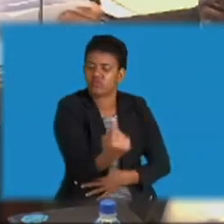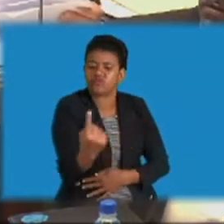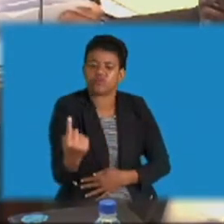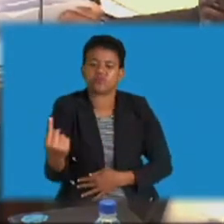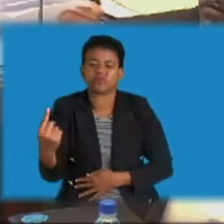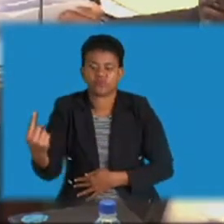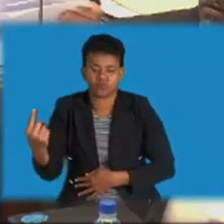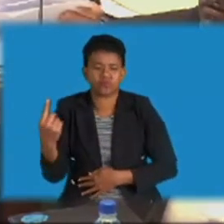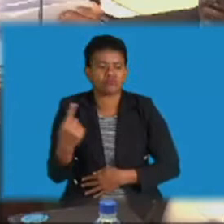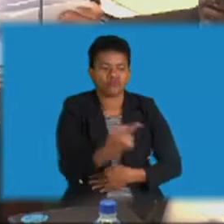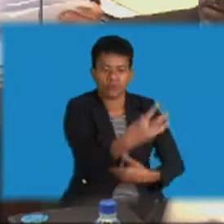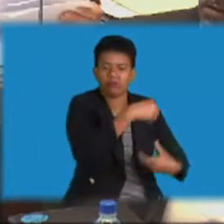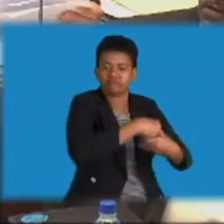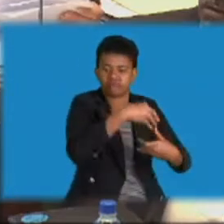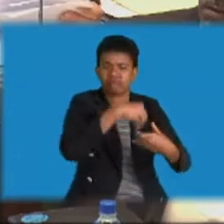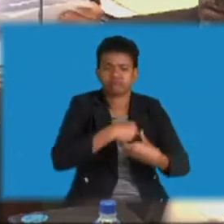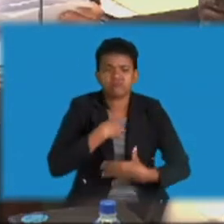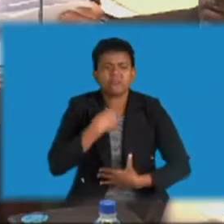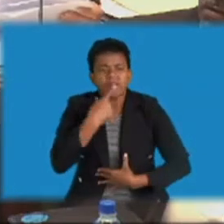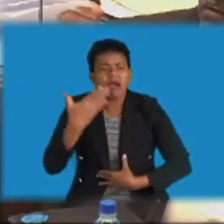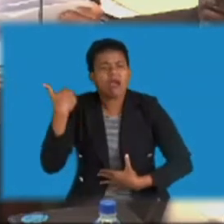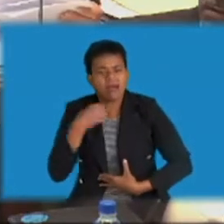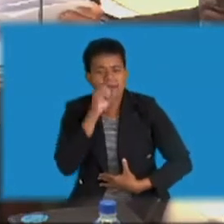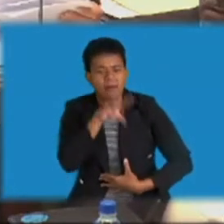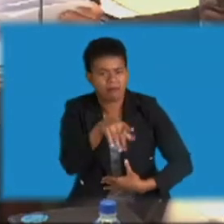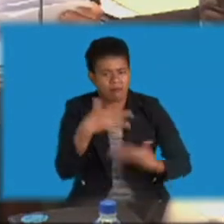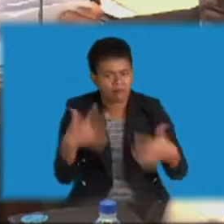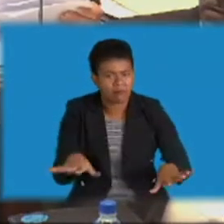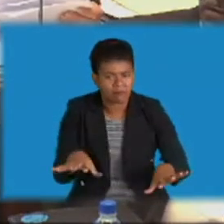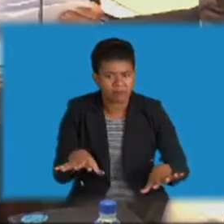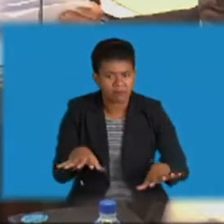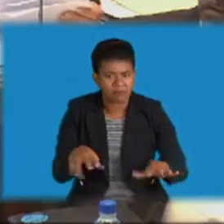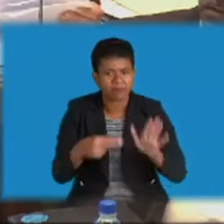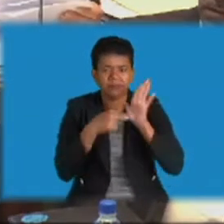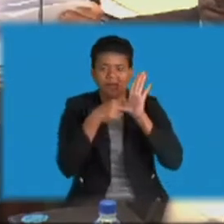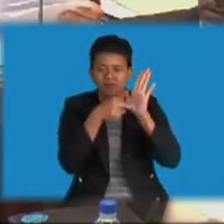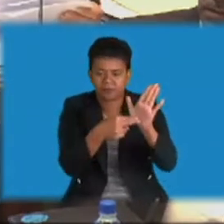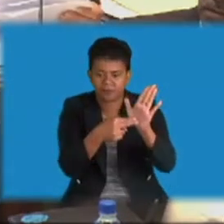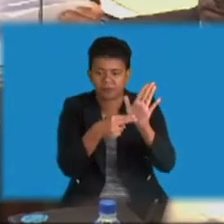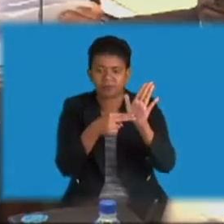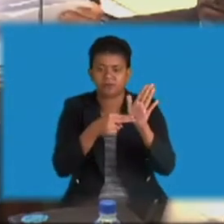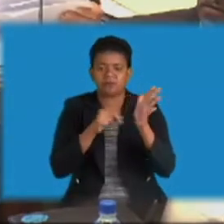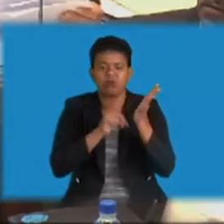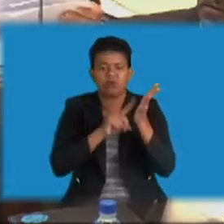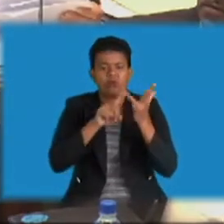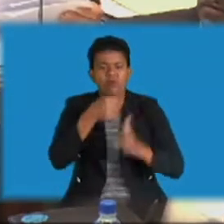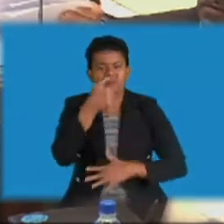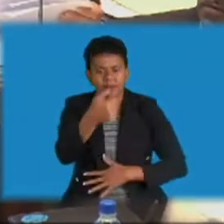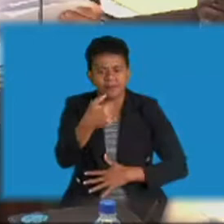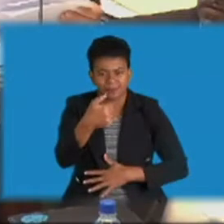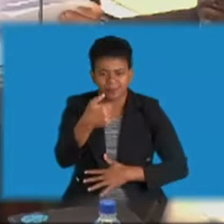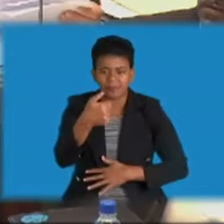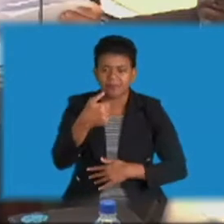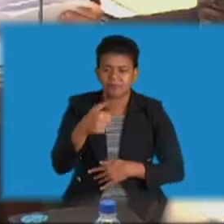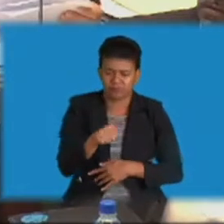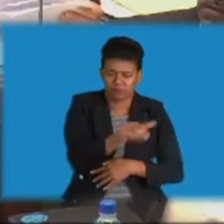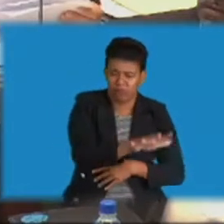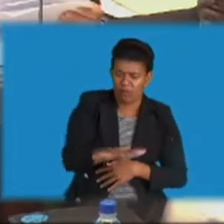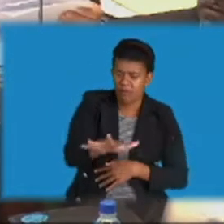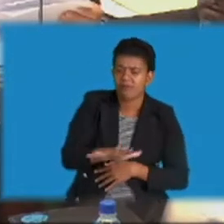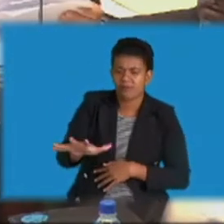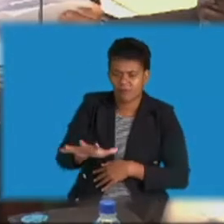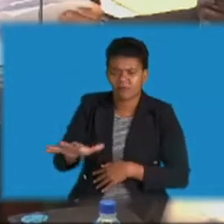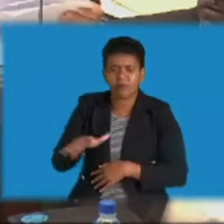mentioned Nambou, Nandi, Lololo, Boa, and Maduata. These are the forest-based companies which is owned by all